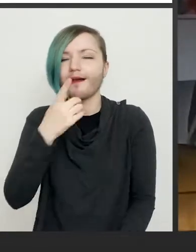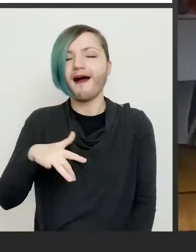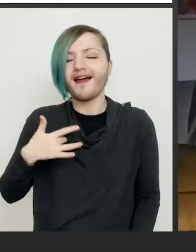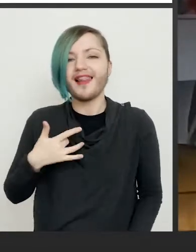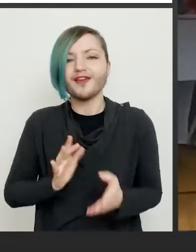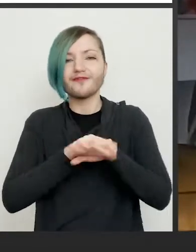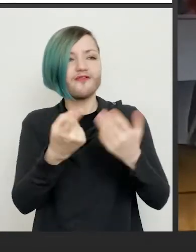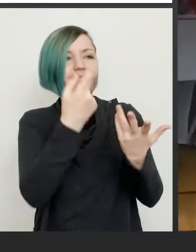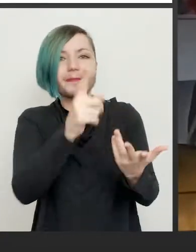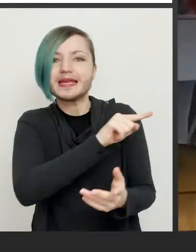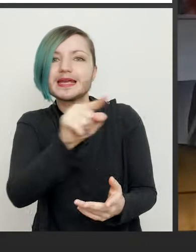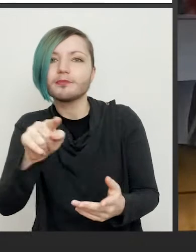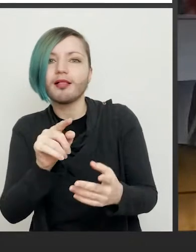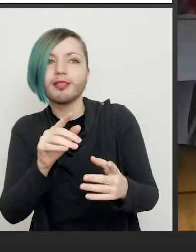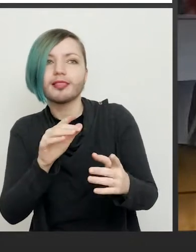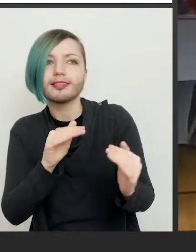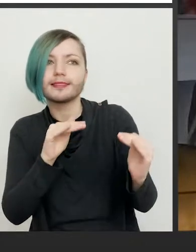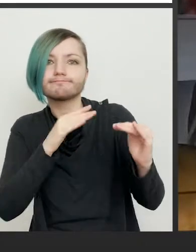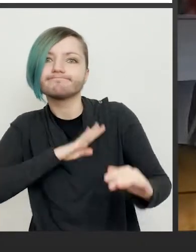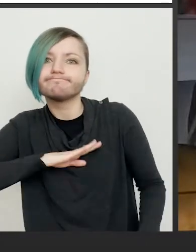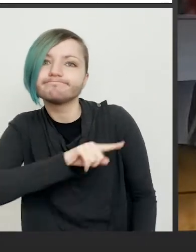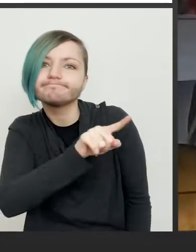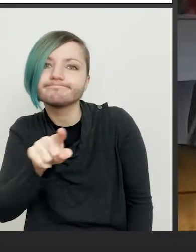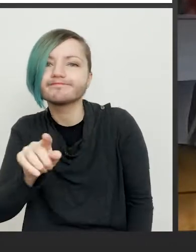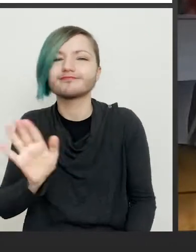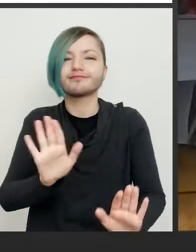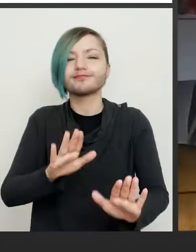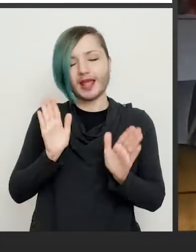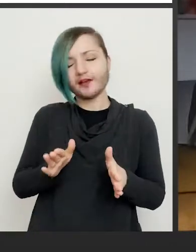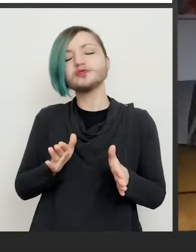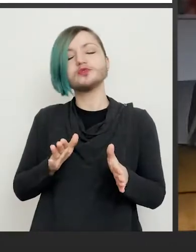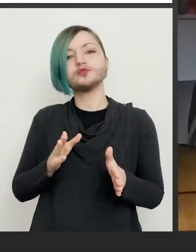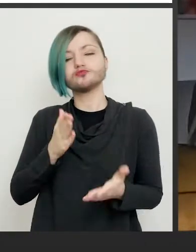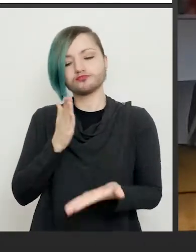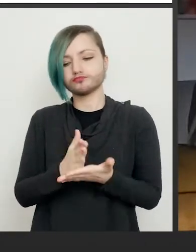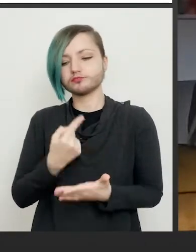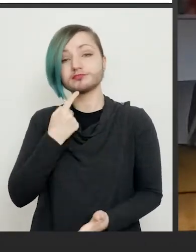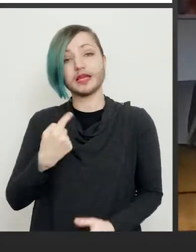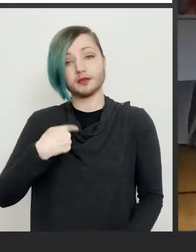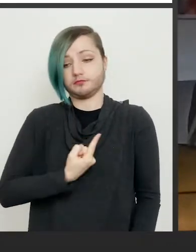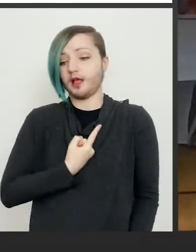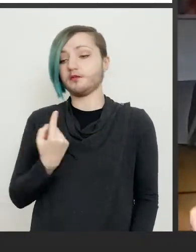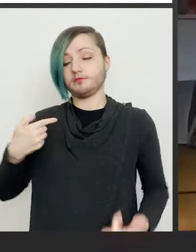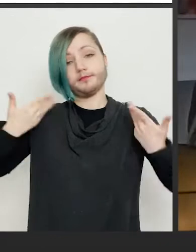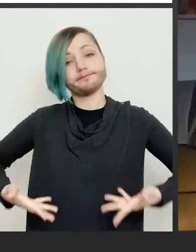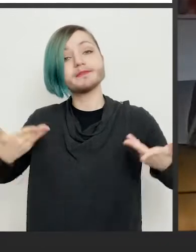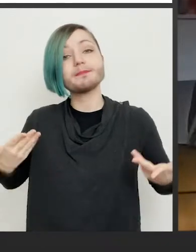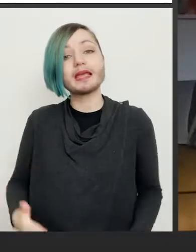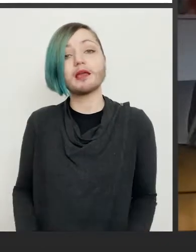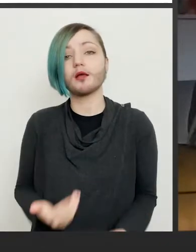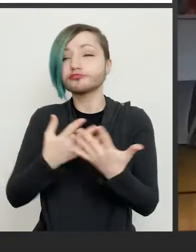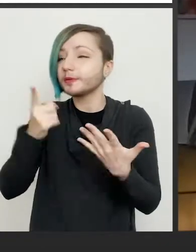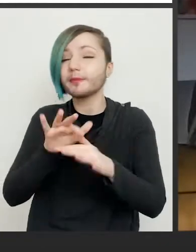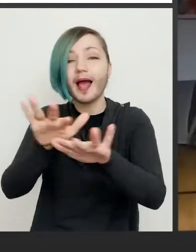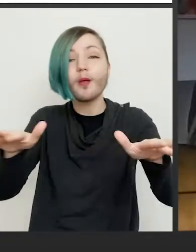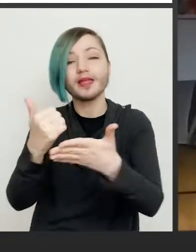else. So you have to stick to that truth and know who you are, and say, this is me. And there's loads of people that will support you